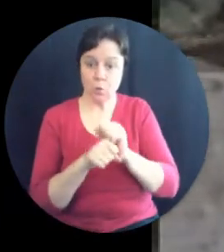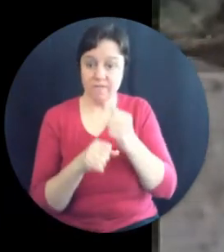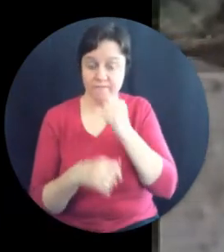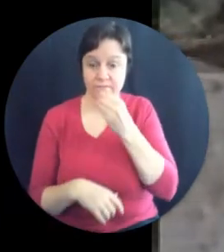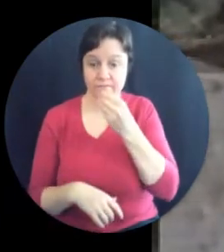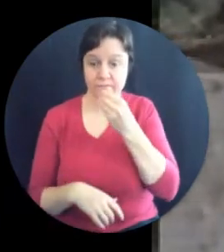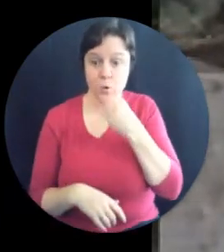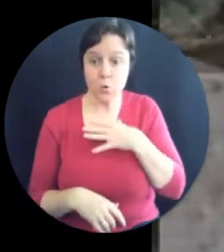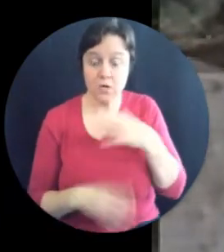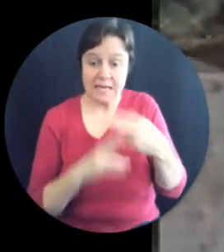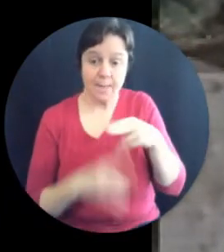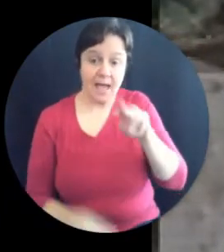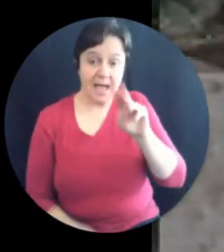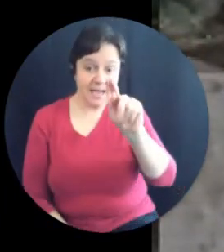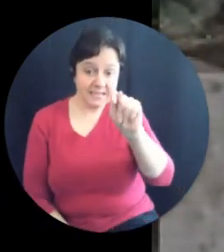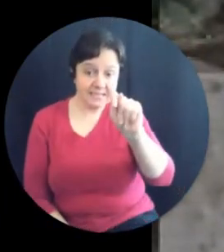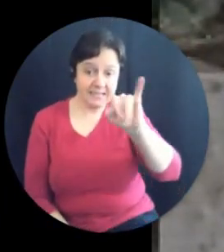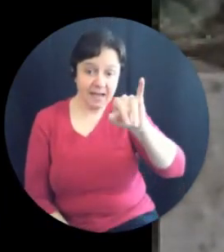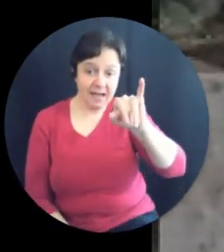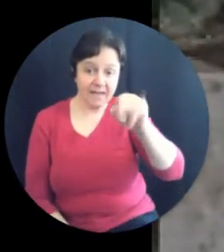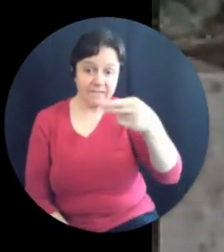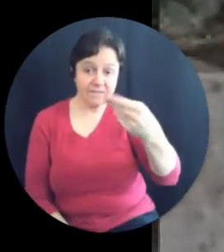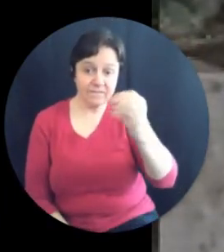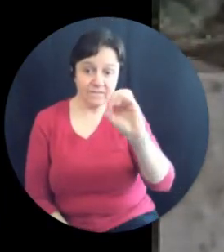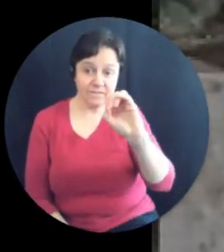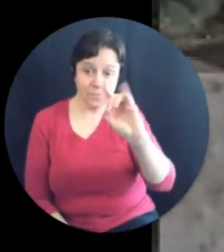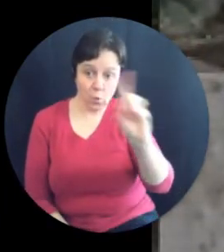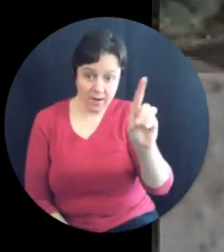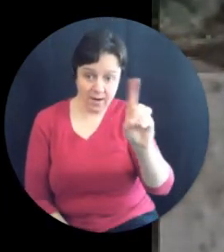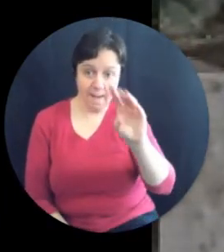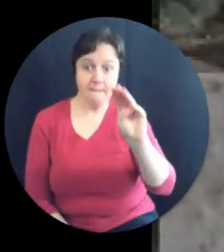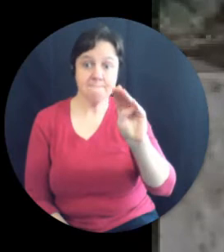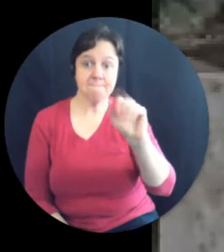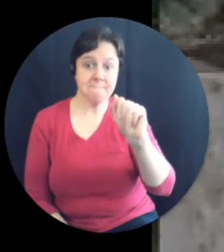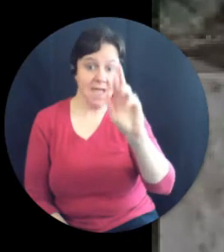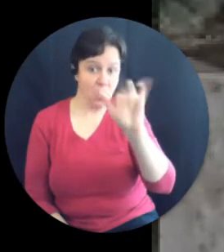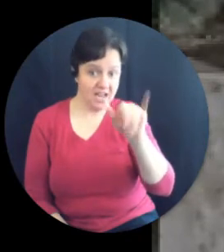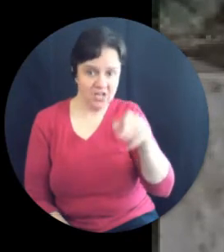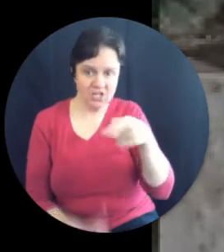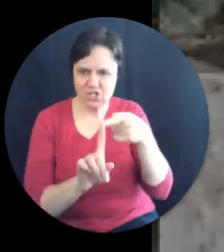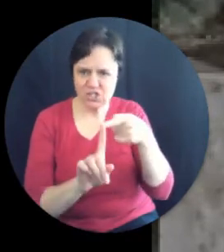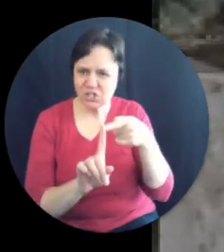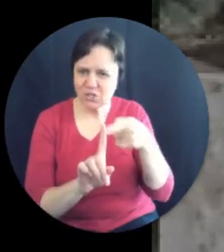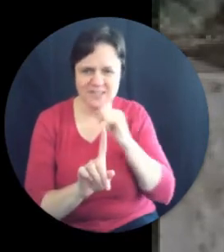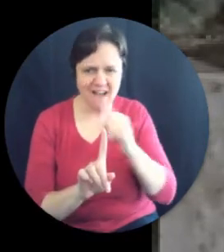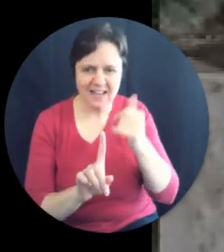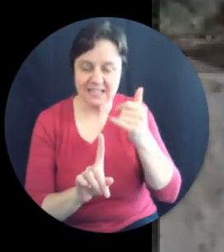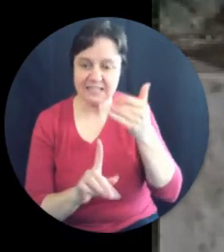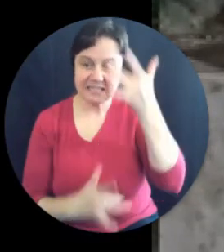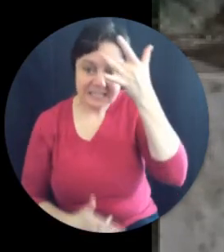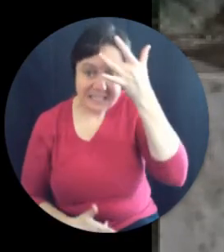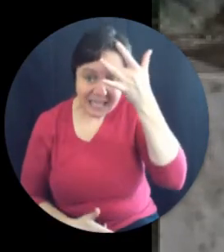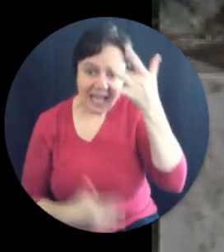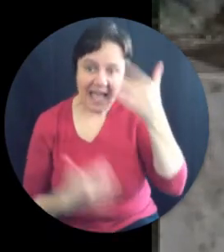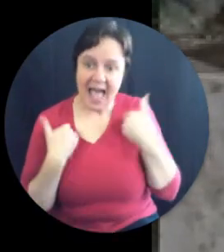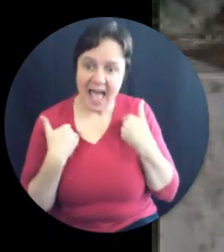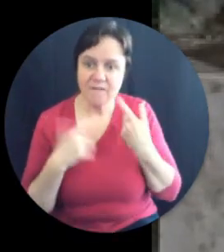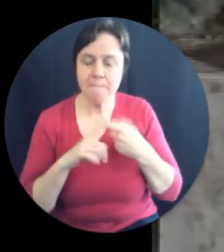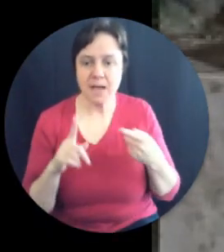she was a carrier. She wasn't sick with the typhus fever, but she created a huge, huge epidemic of